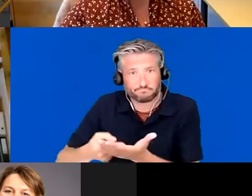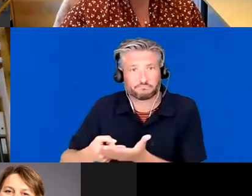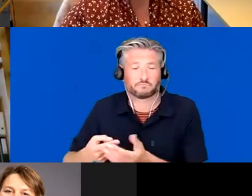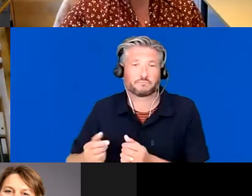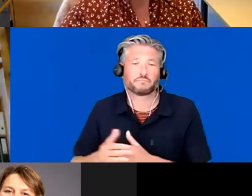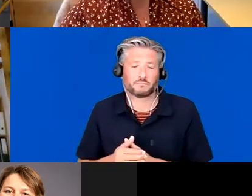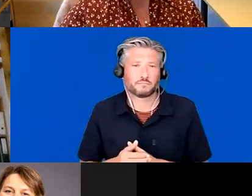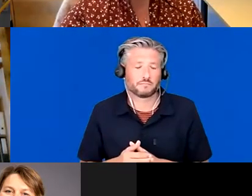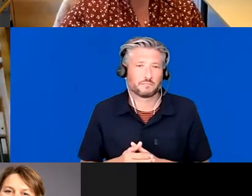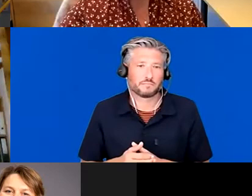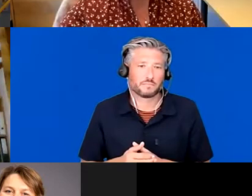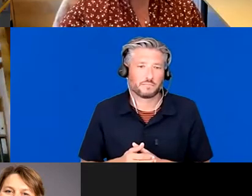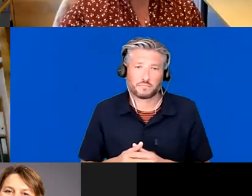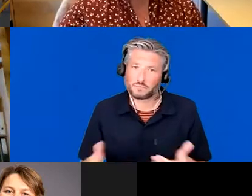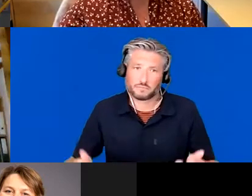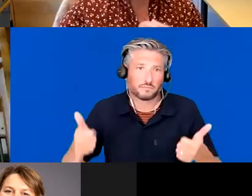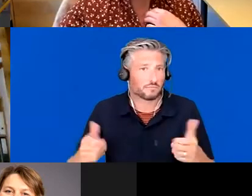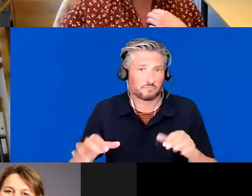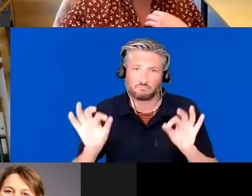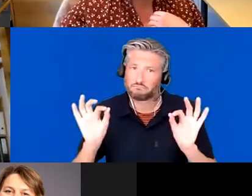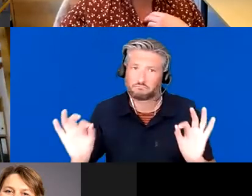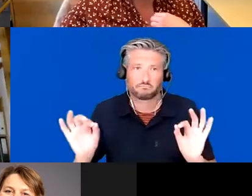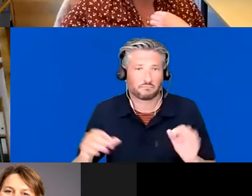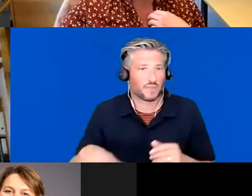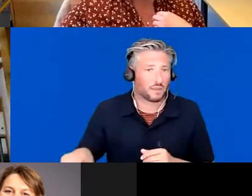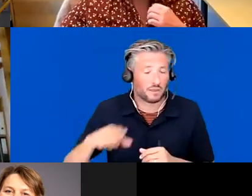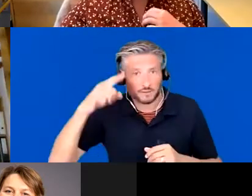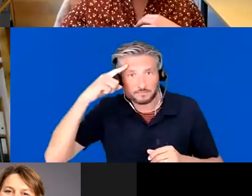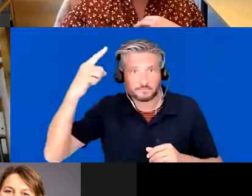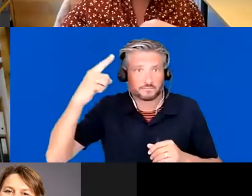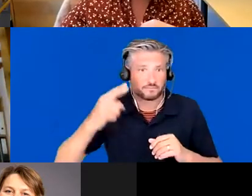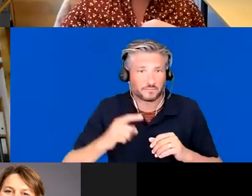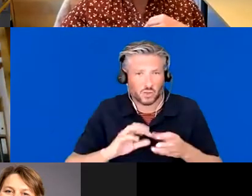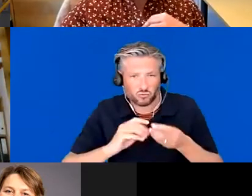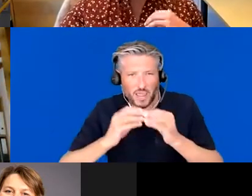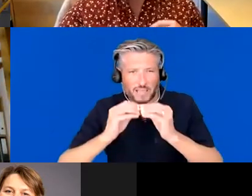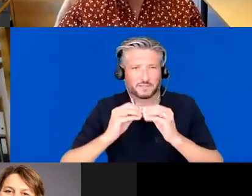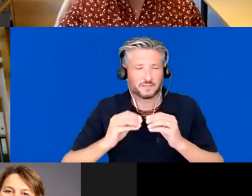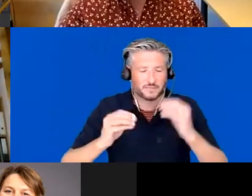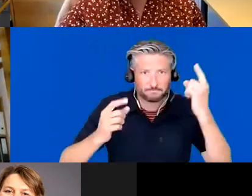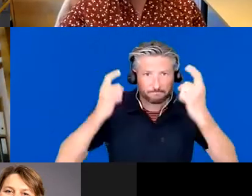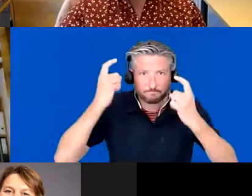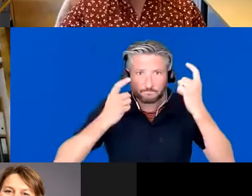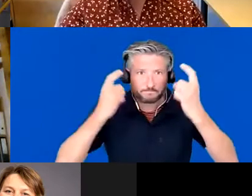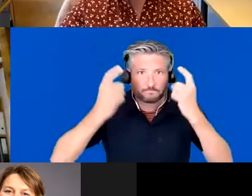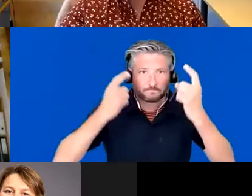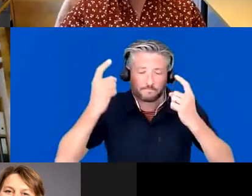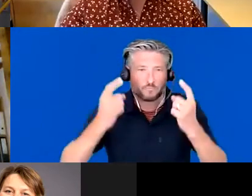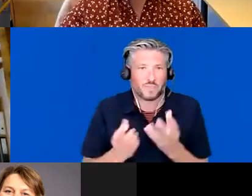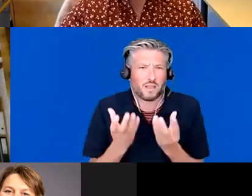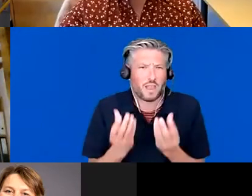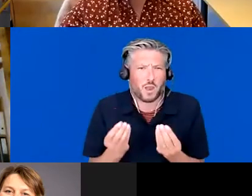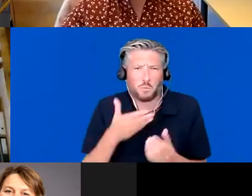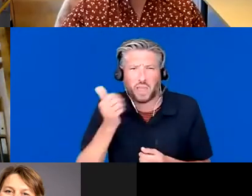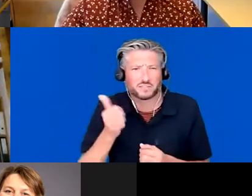people were fantastic, you know, what they did and how creative they became. And with that, they also had ways to discuss what